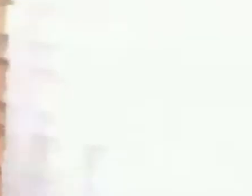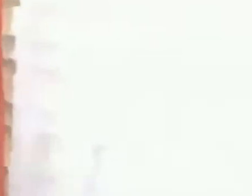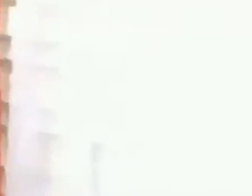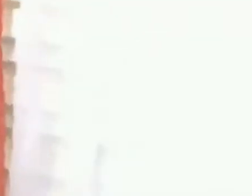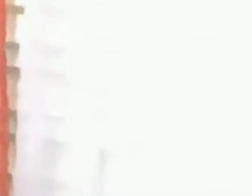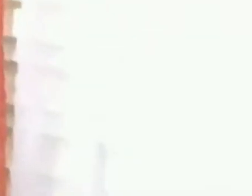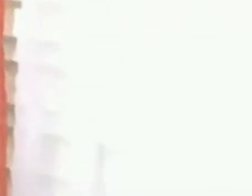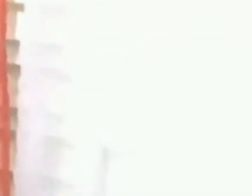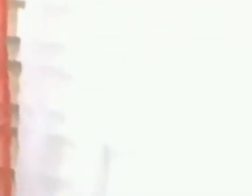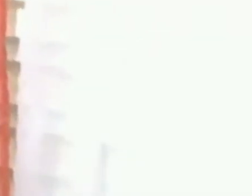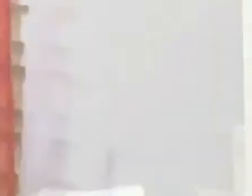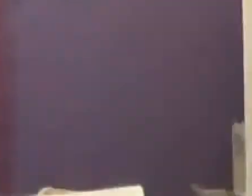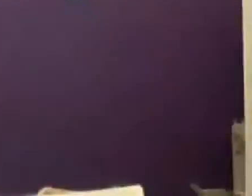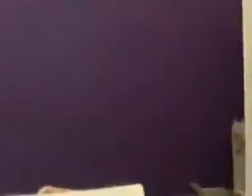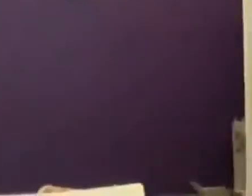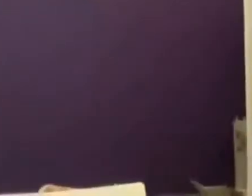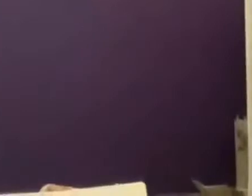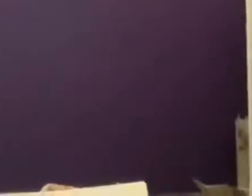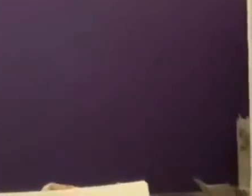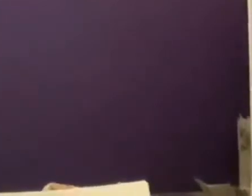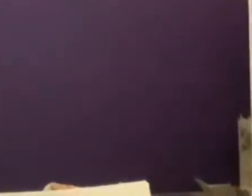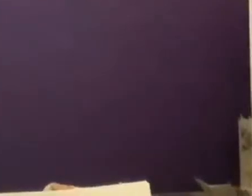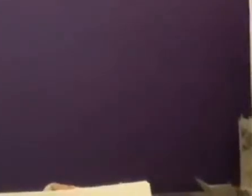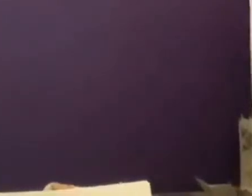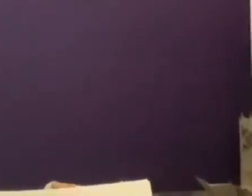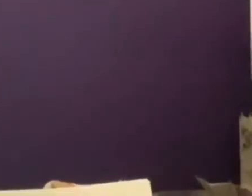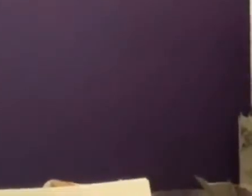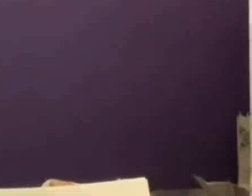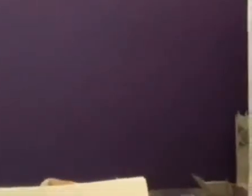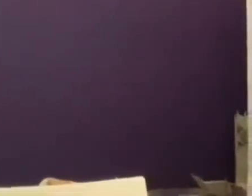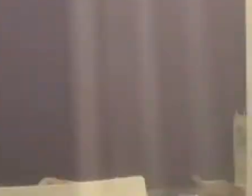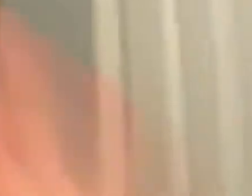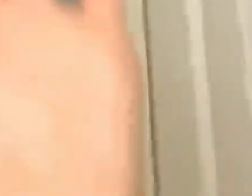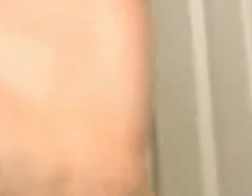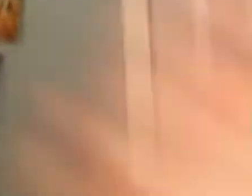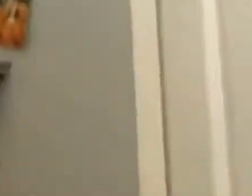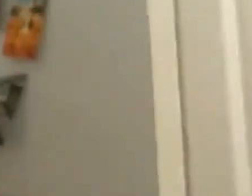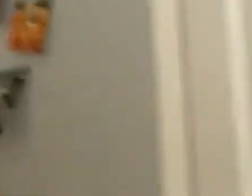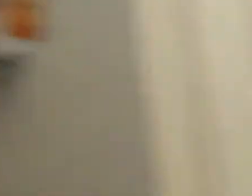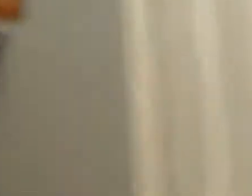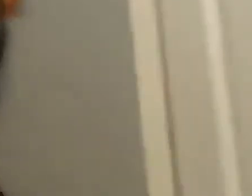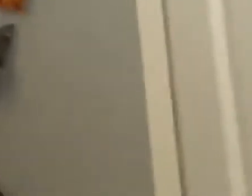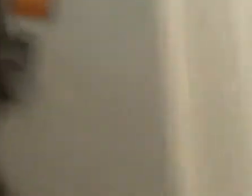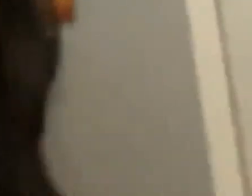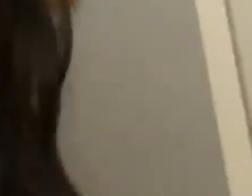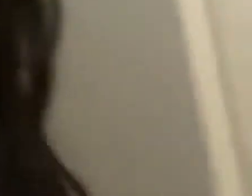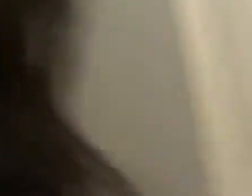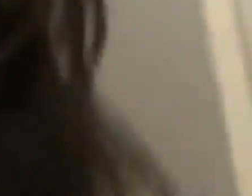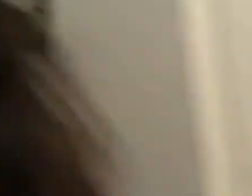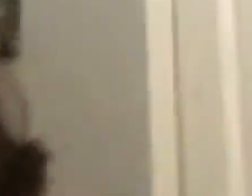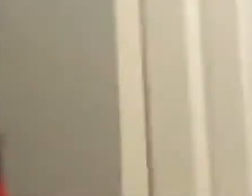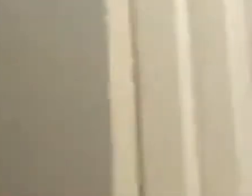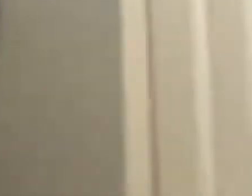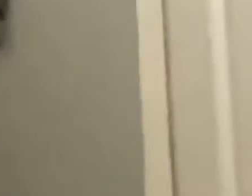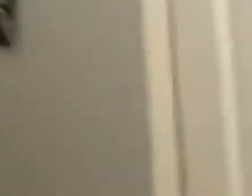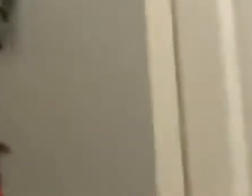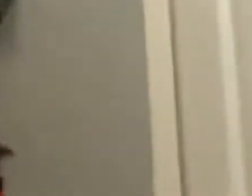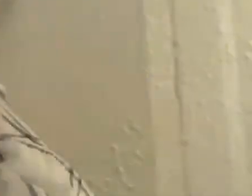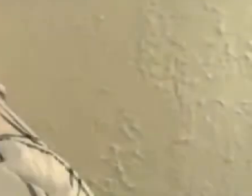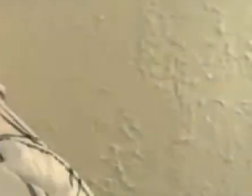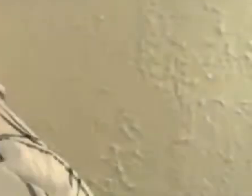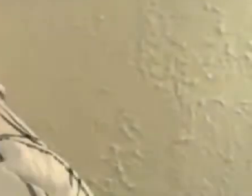low, sweet chariot, coming for to carry me home. If you get